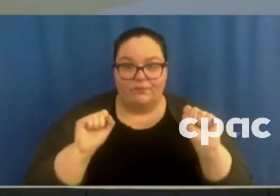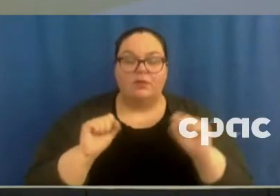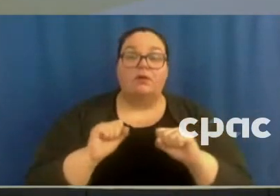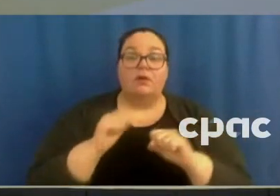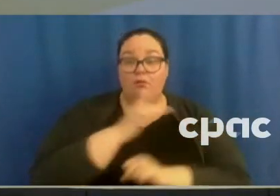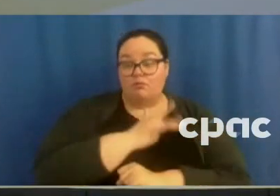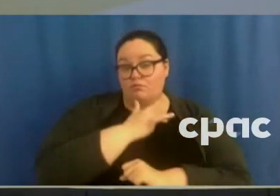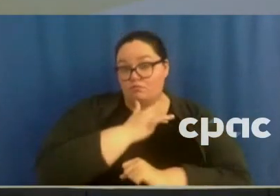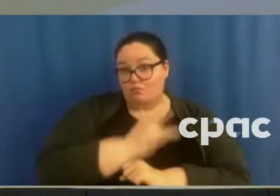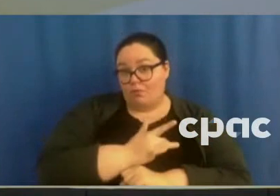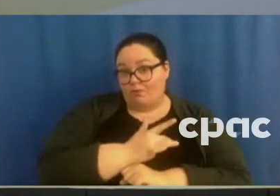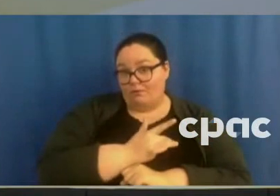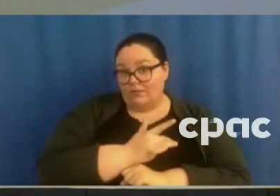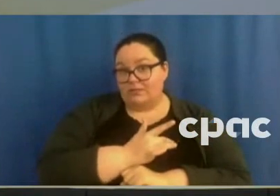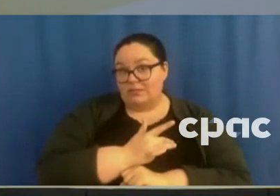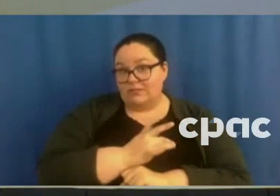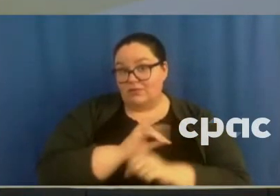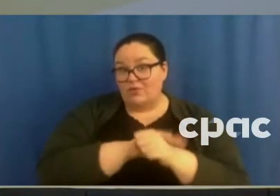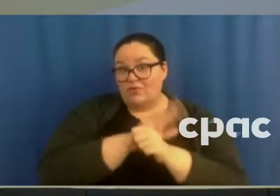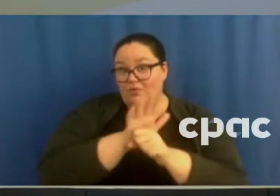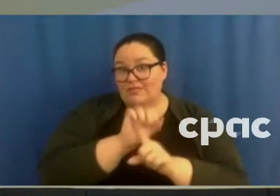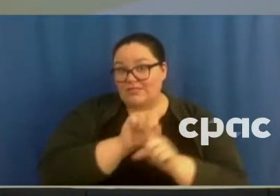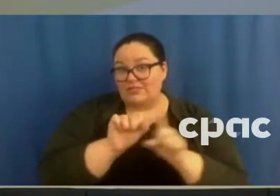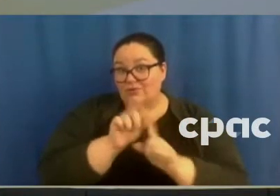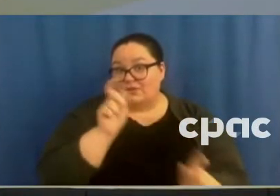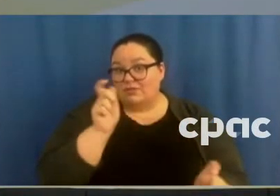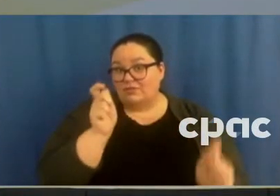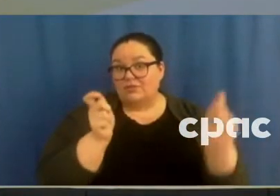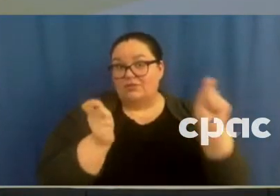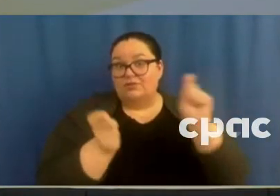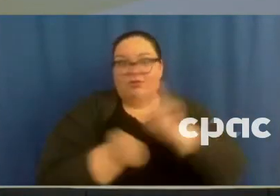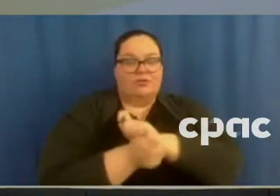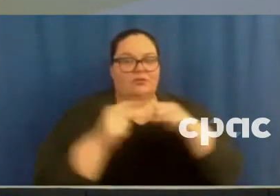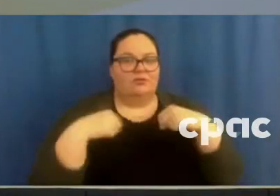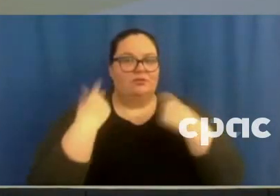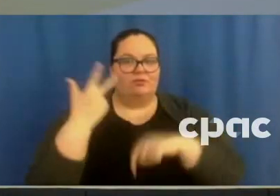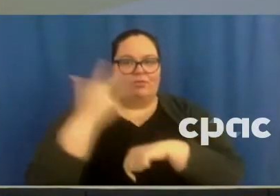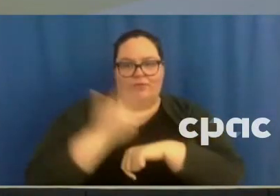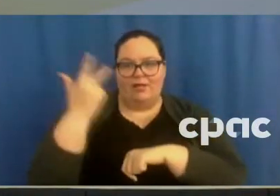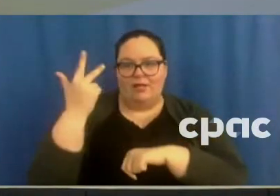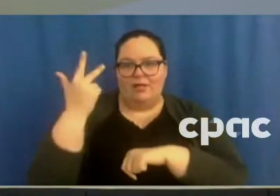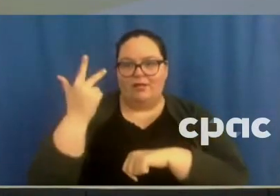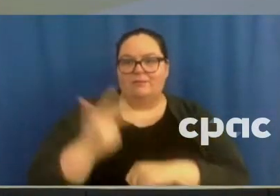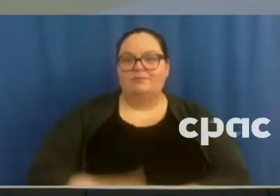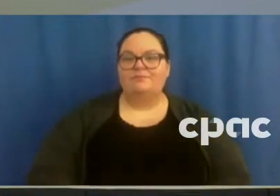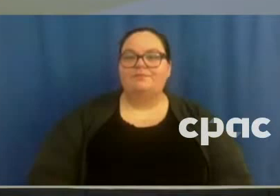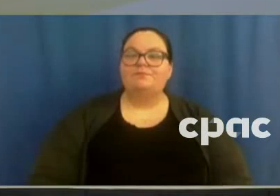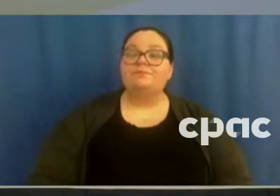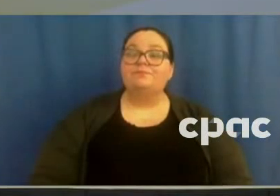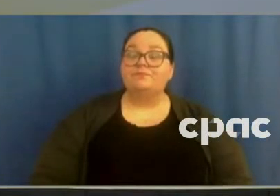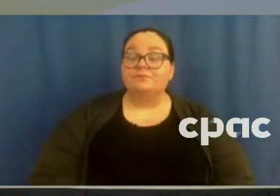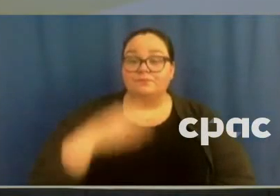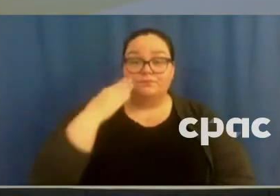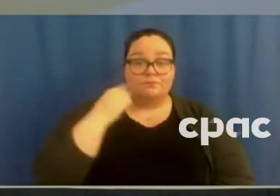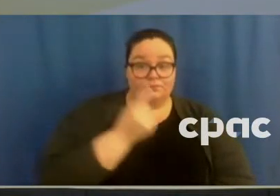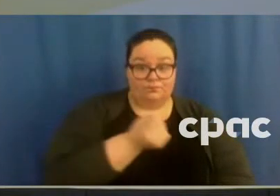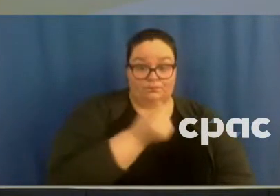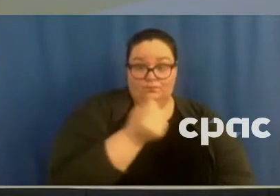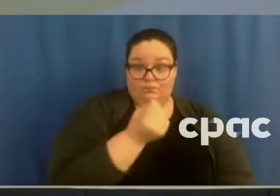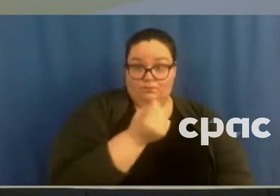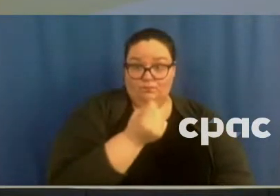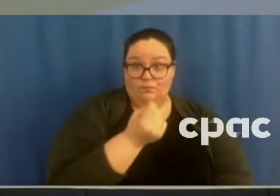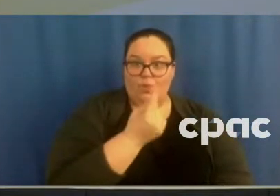our COVID-19 situation has changed significantly over the last 3 days. On Tuesday, we had 1 active